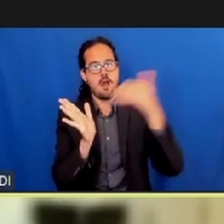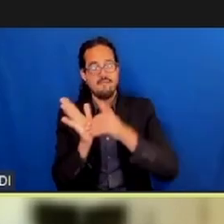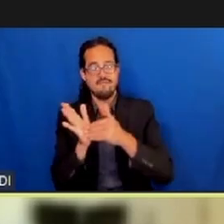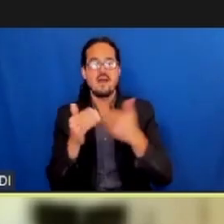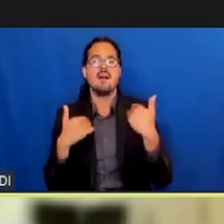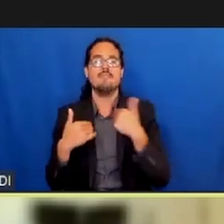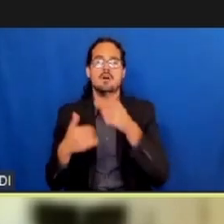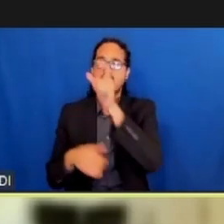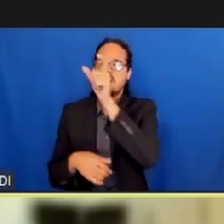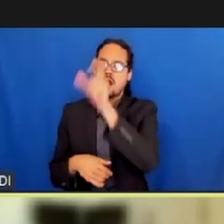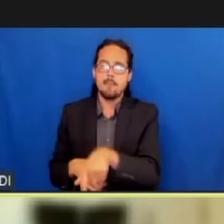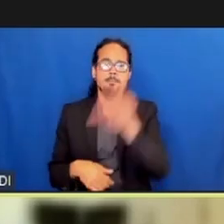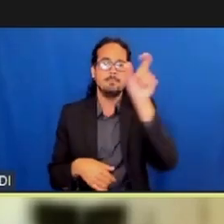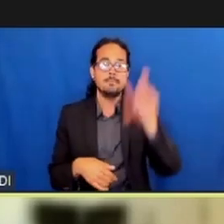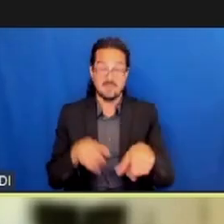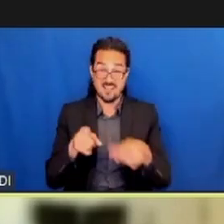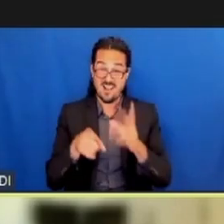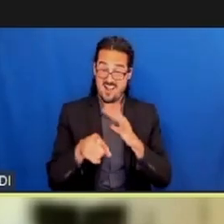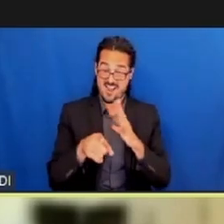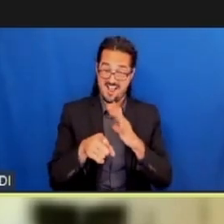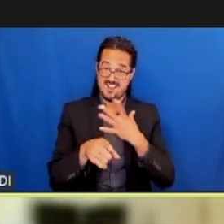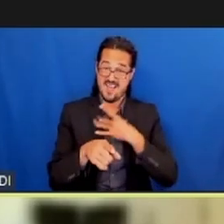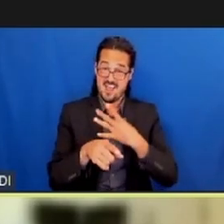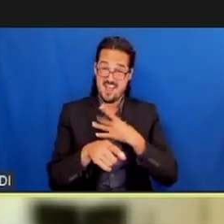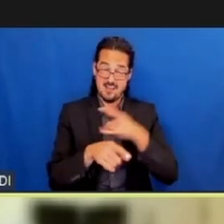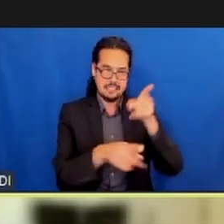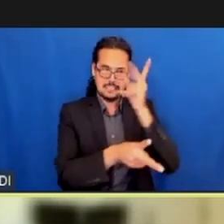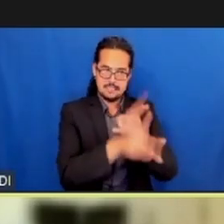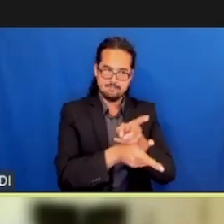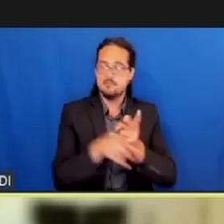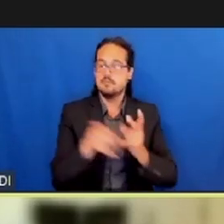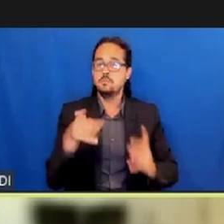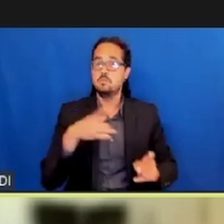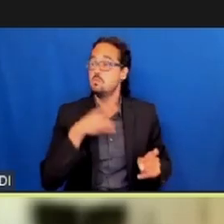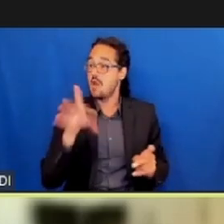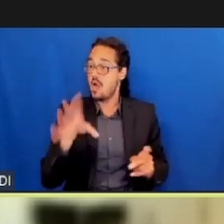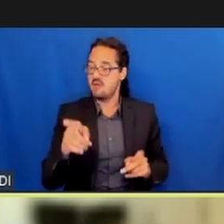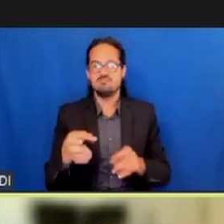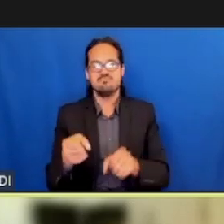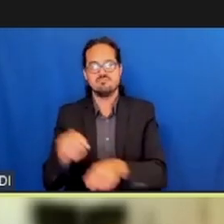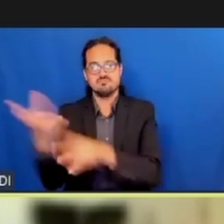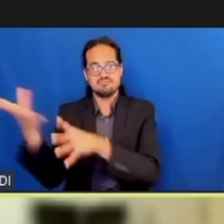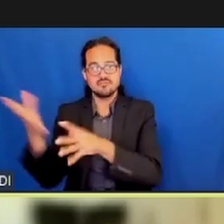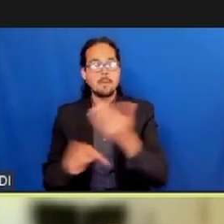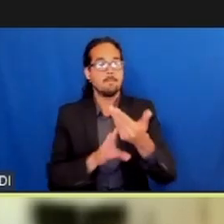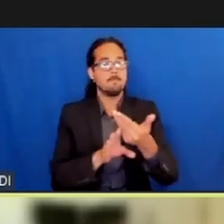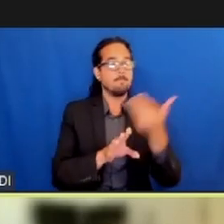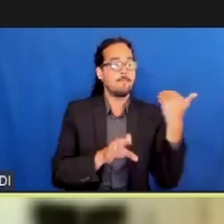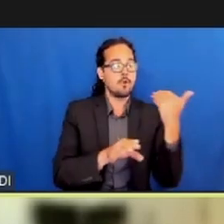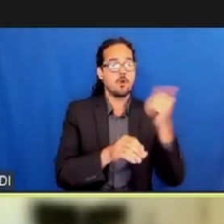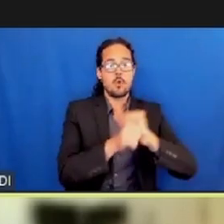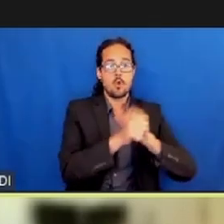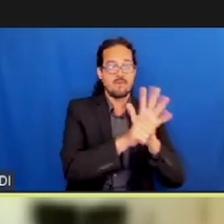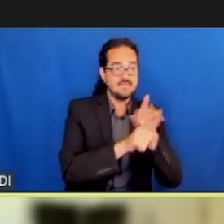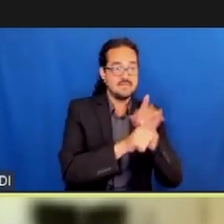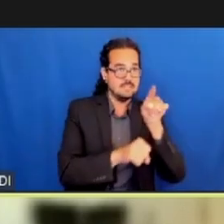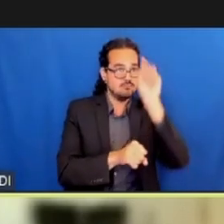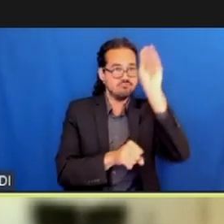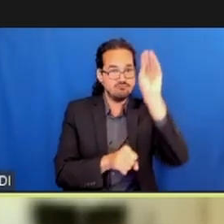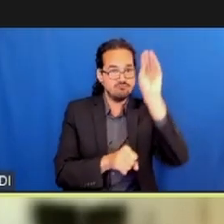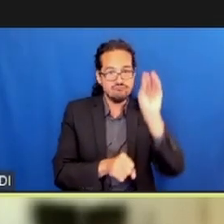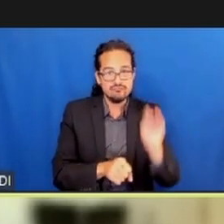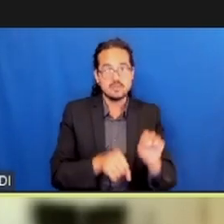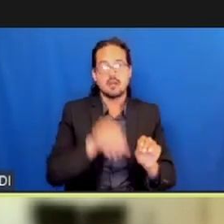being pre-pandemic and pandemic times. And giving yourself time to reflect on what to keep and what to leave behind. So I invite